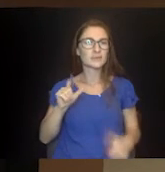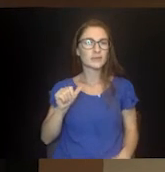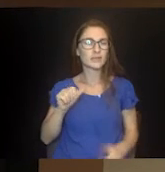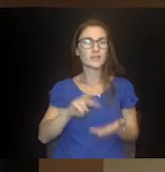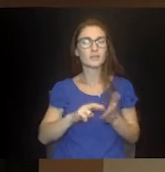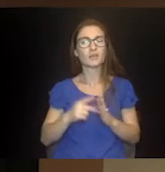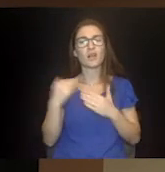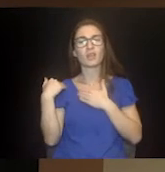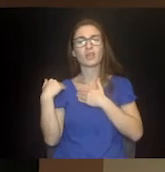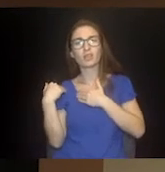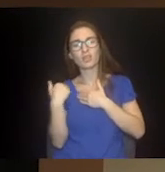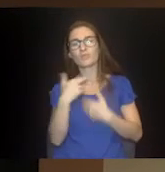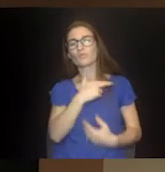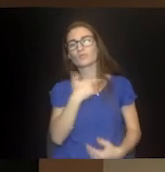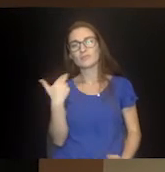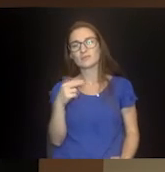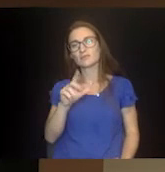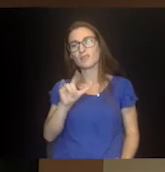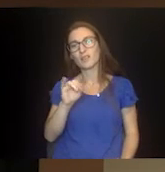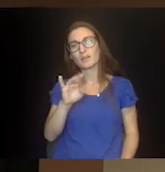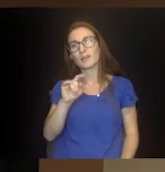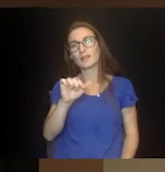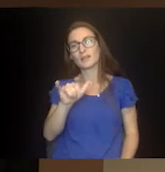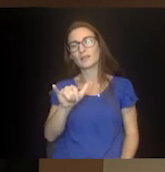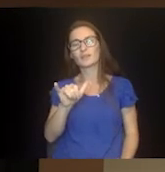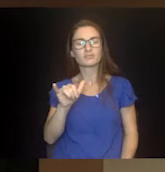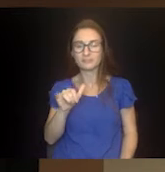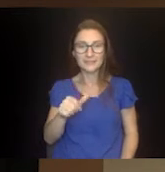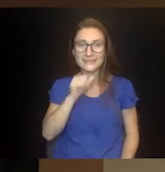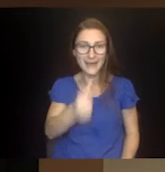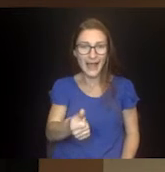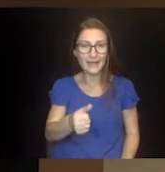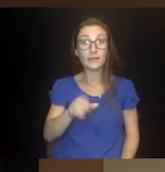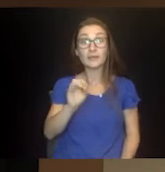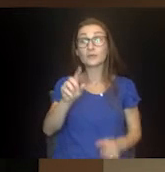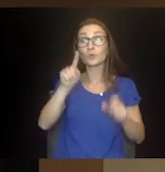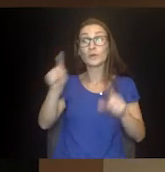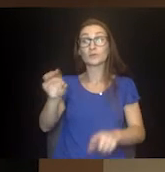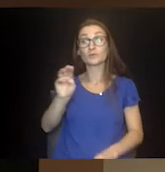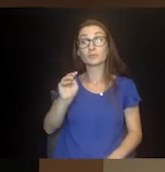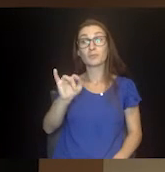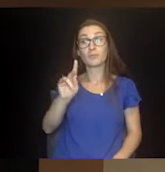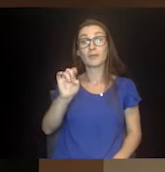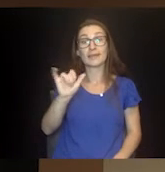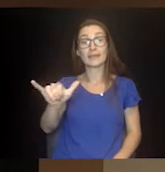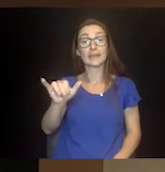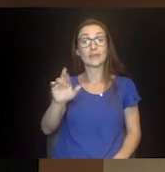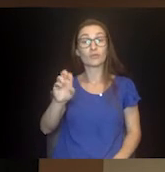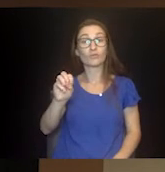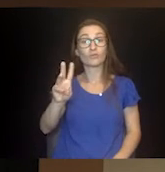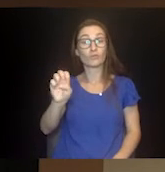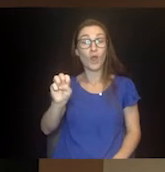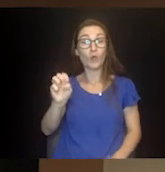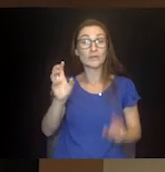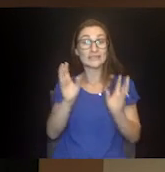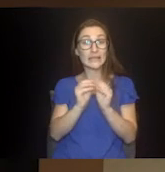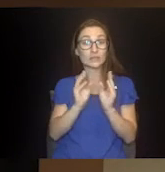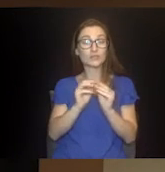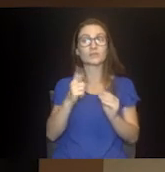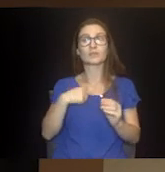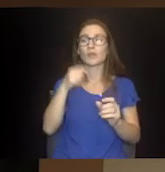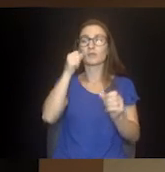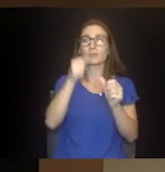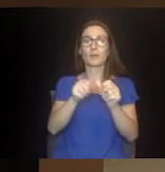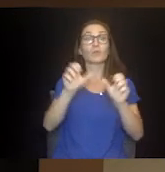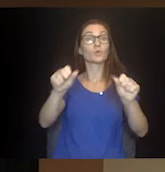just because I have a disability, it's a liability. It's not. If anybody ever went to the Mikey Rogue session, one of the things that I